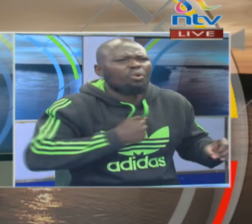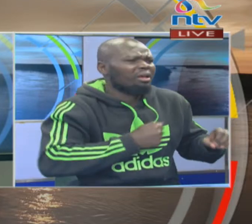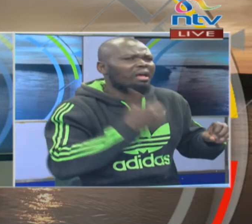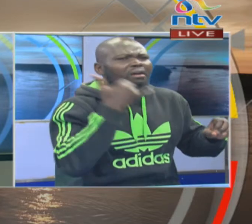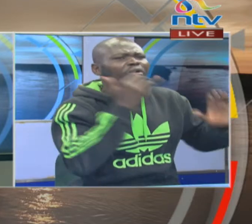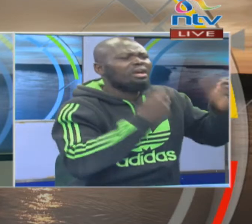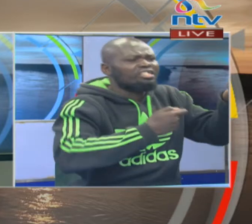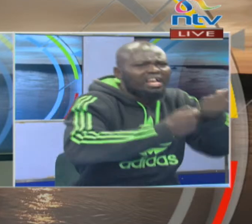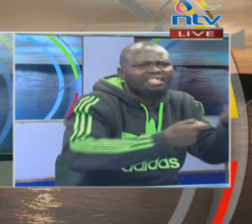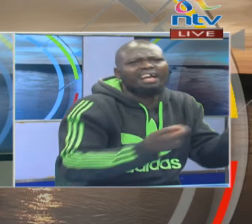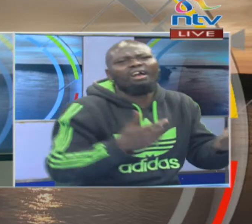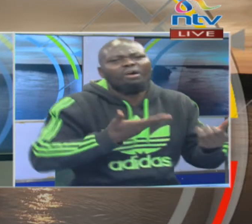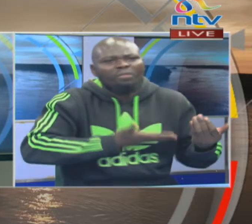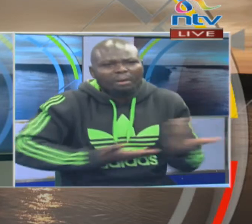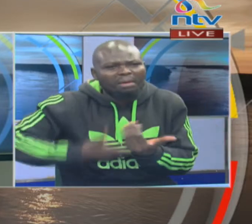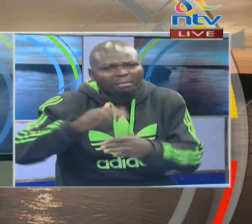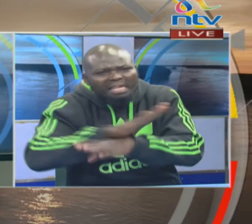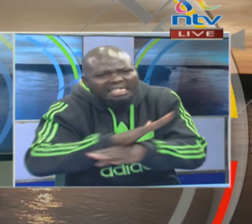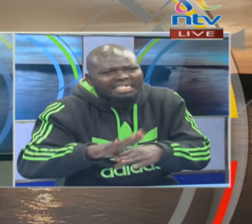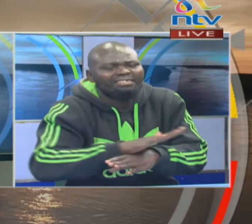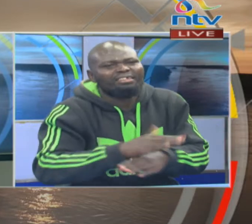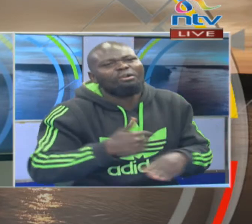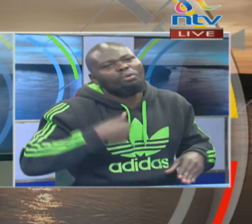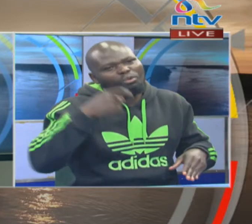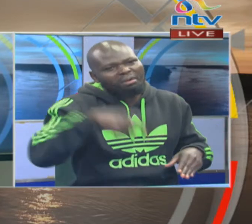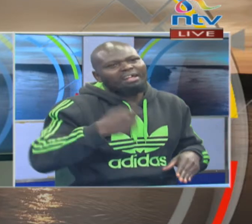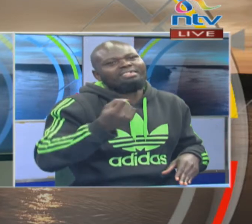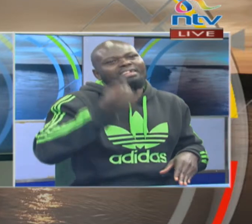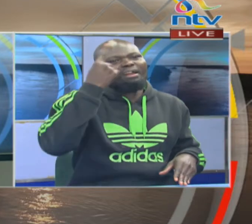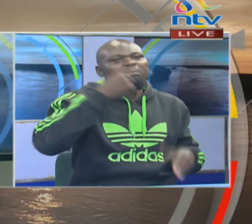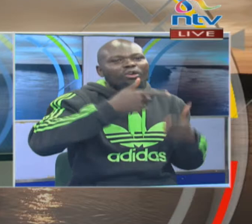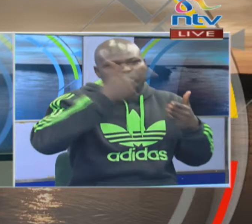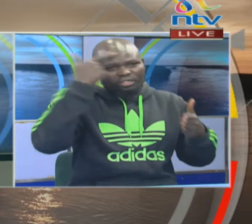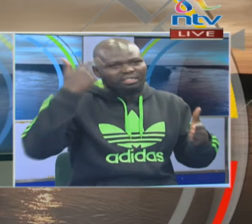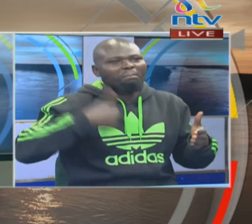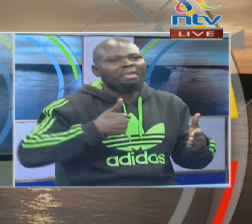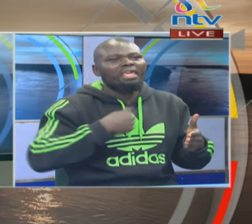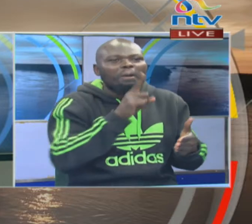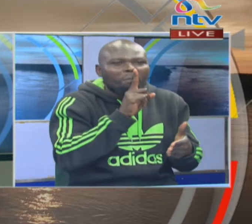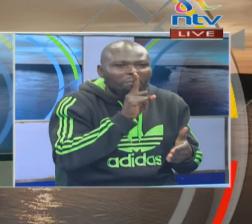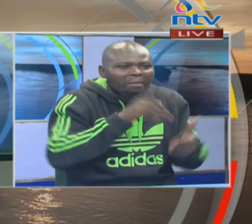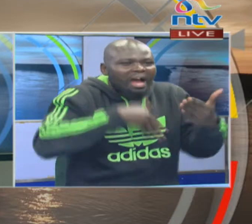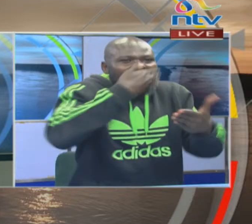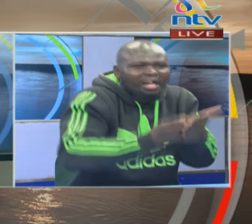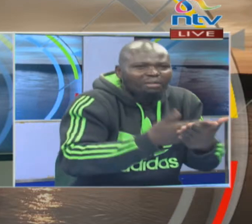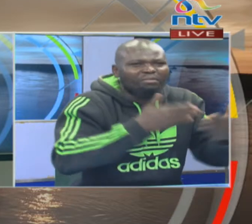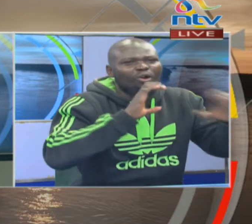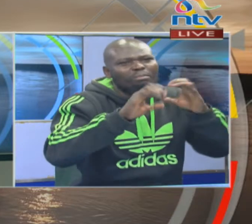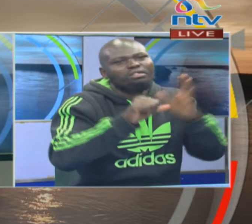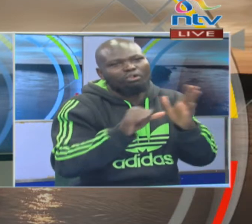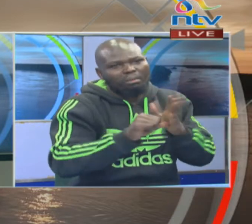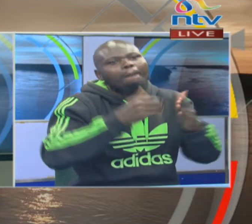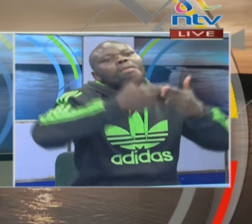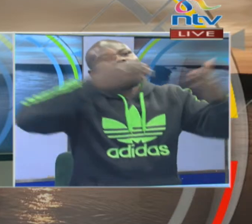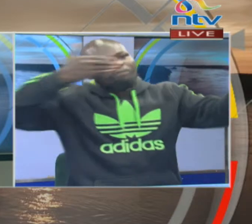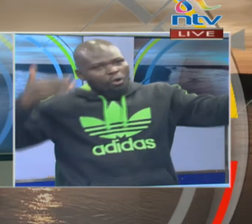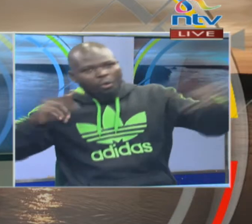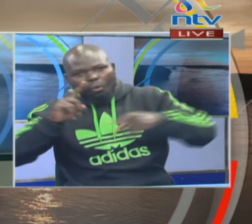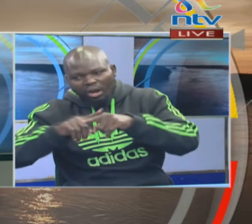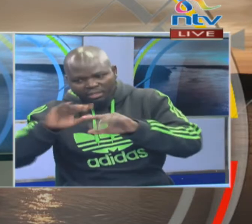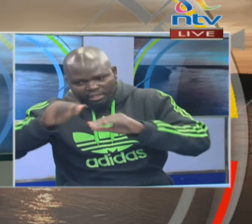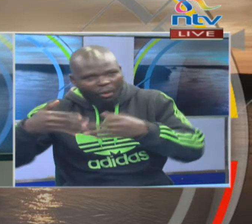the challenge which we have is, if, for example, you try to communicate and then the other side is not communicating, you